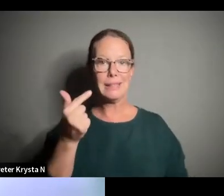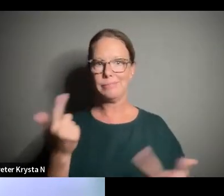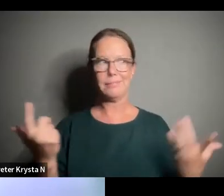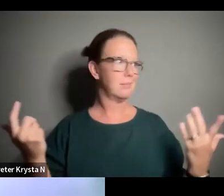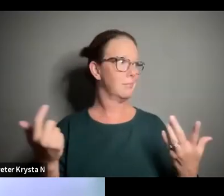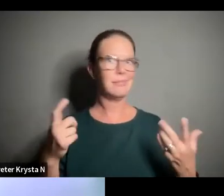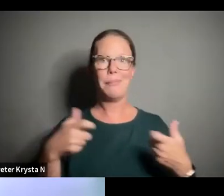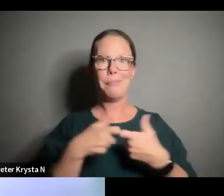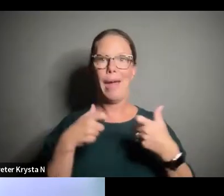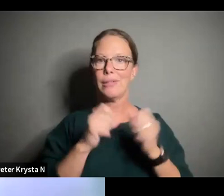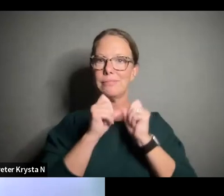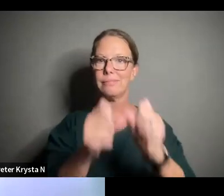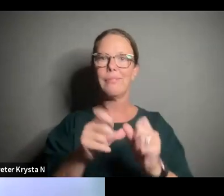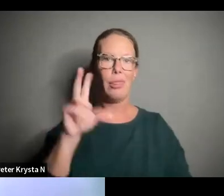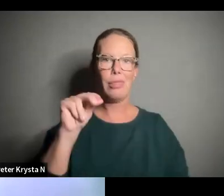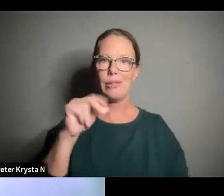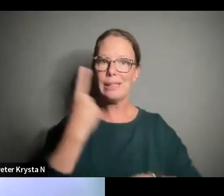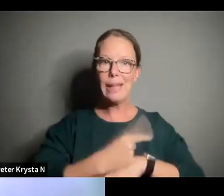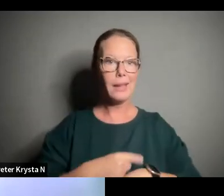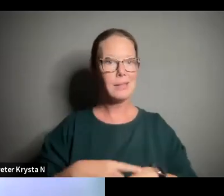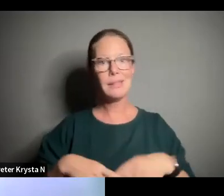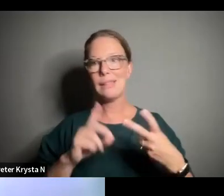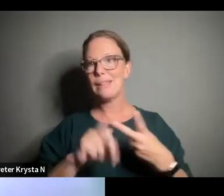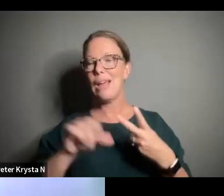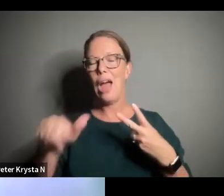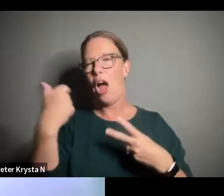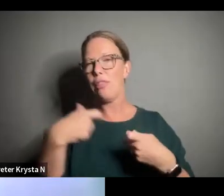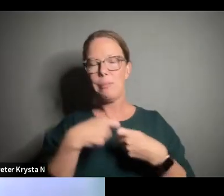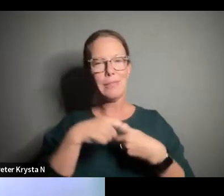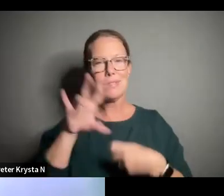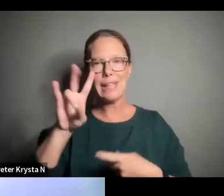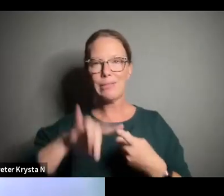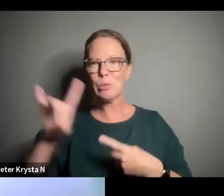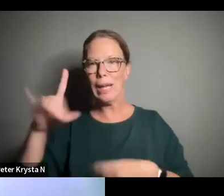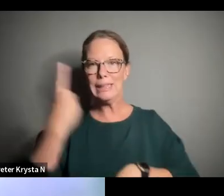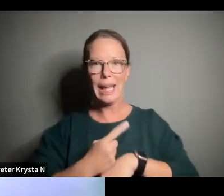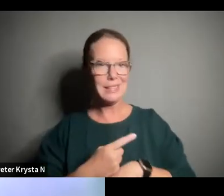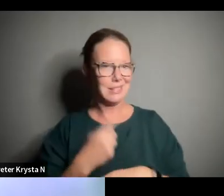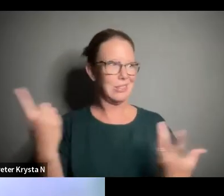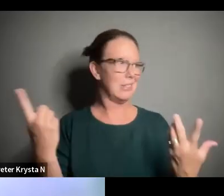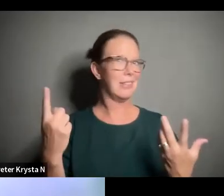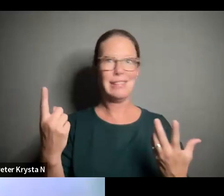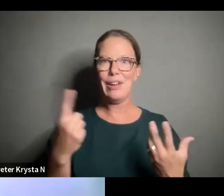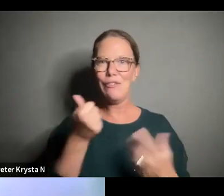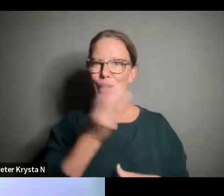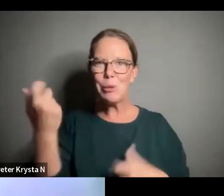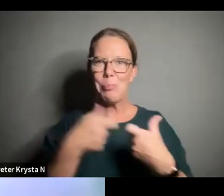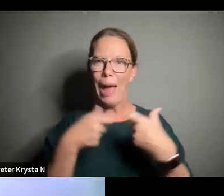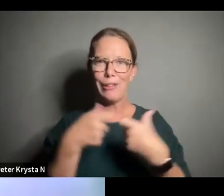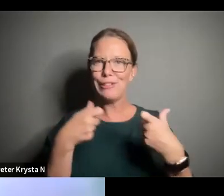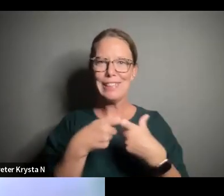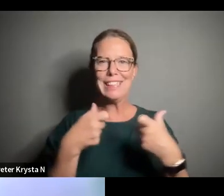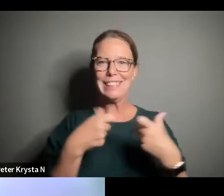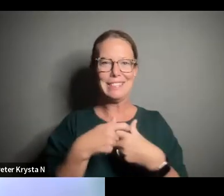30 days, our alkaline batteries last 7 to 8 days. So therefore, if it's just a couple batteries, you have a month's power supply to allow you to breathe.